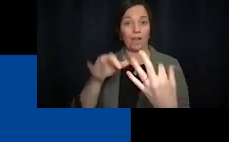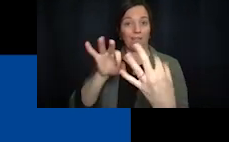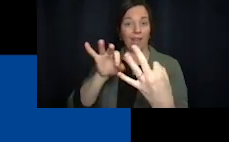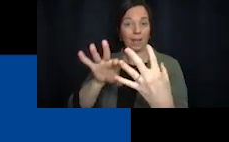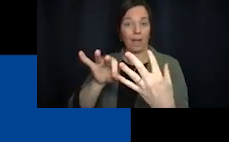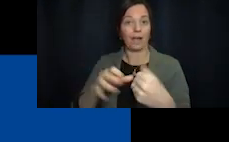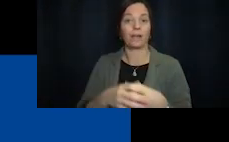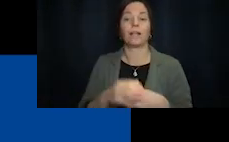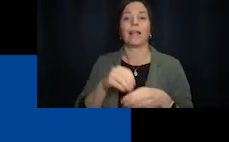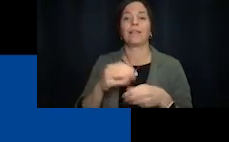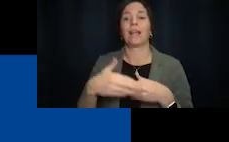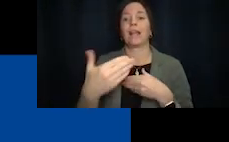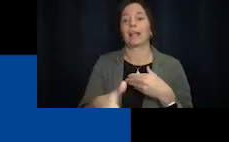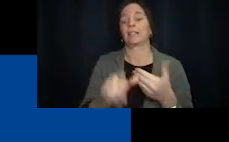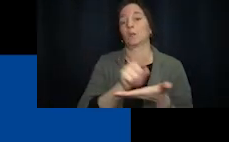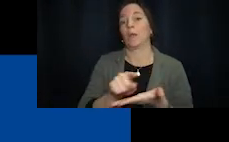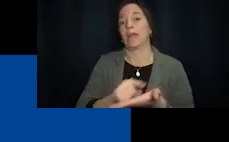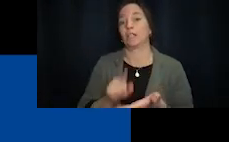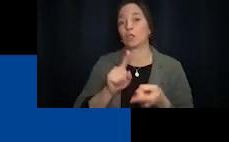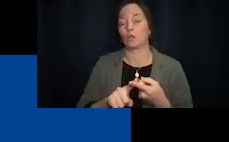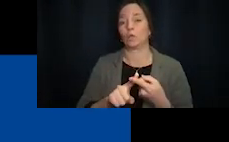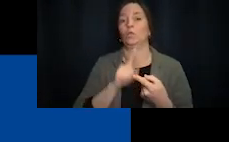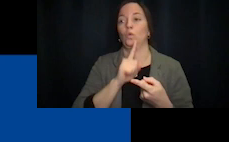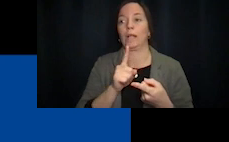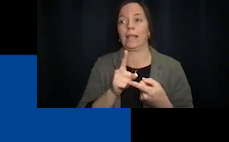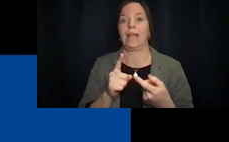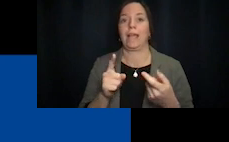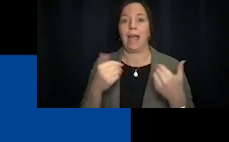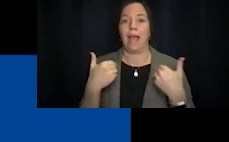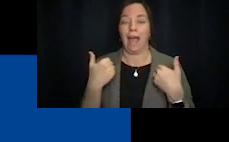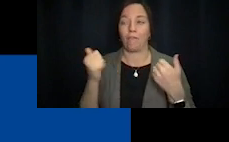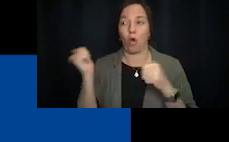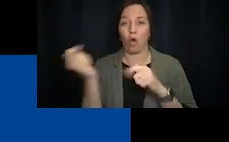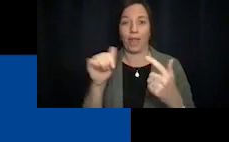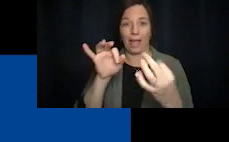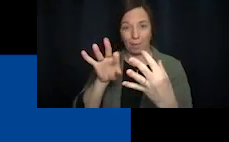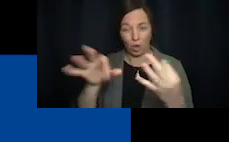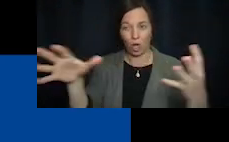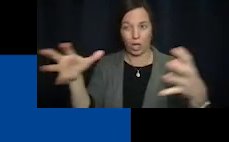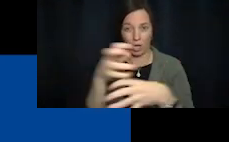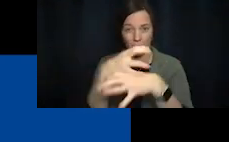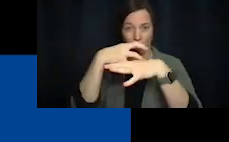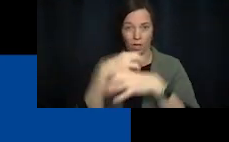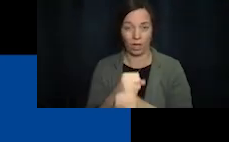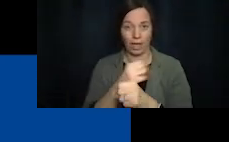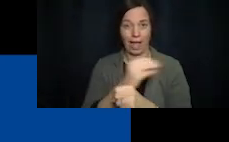week, finally, to kind of pull those inputs and supports together, talk and consider additional feedback that has